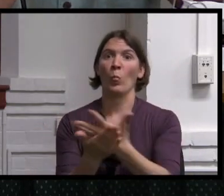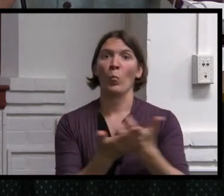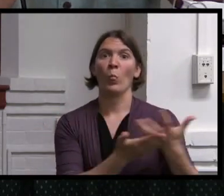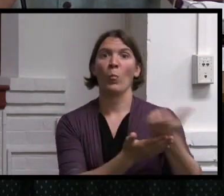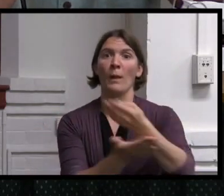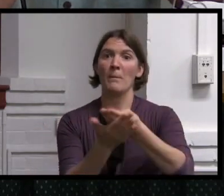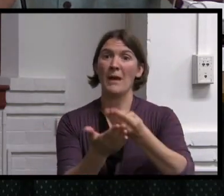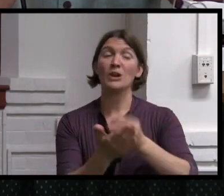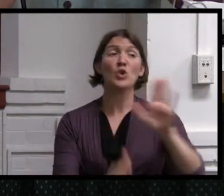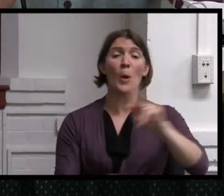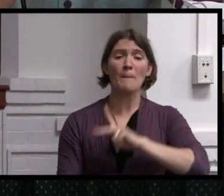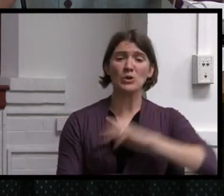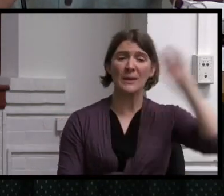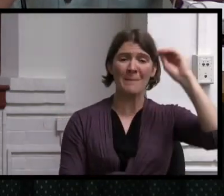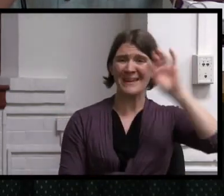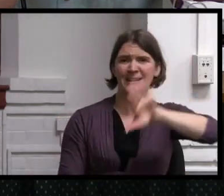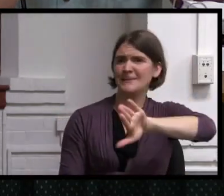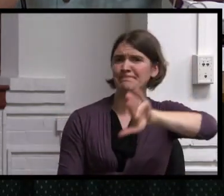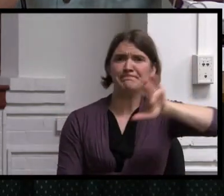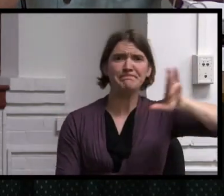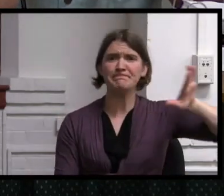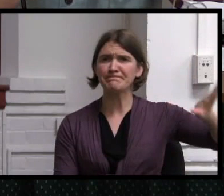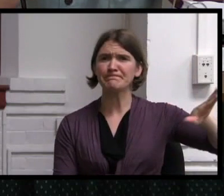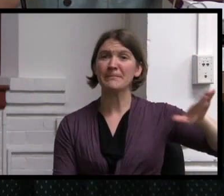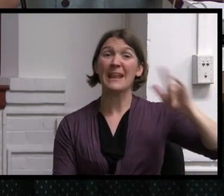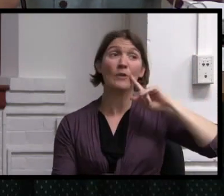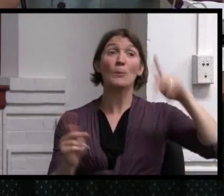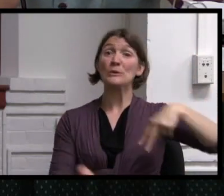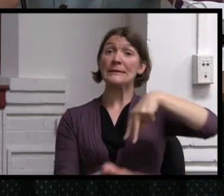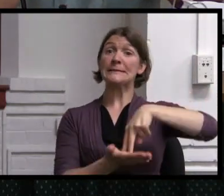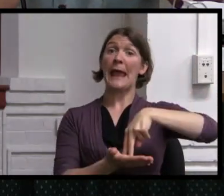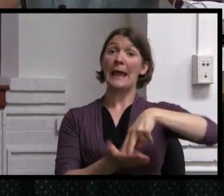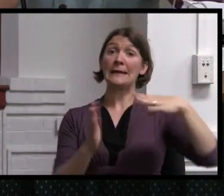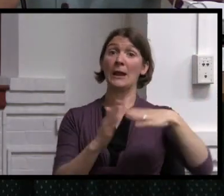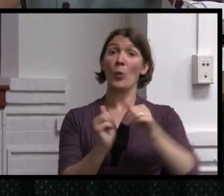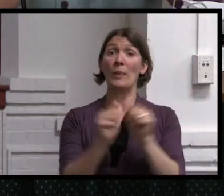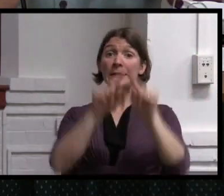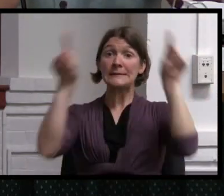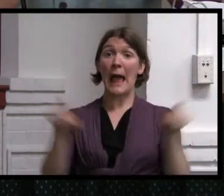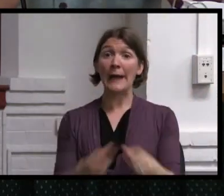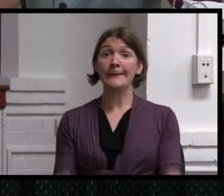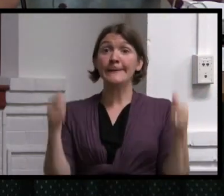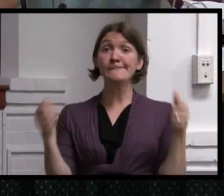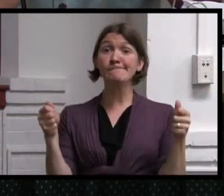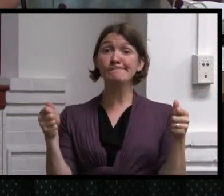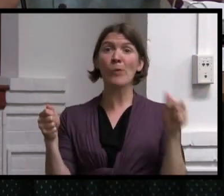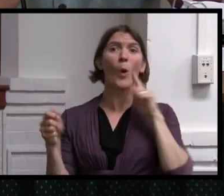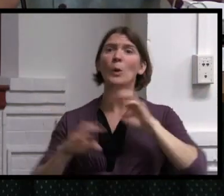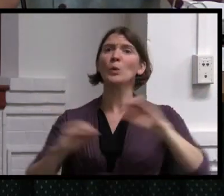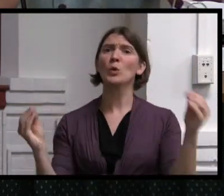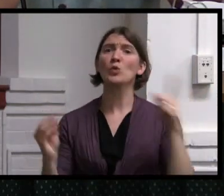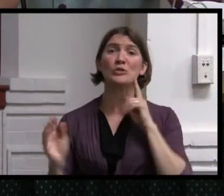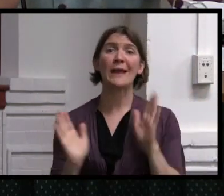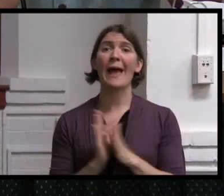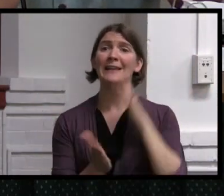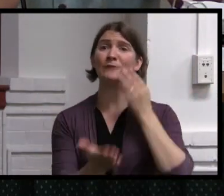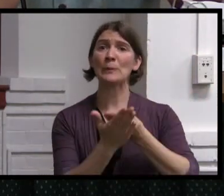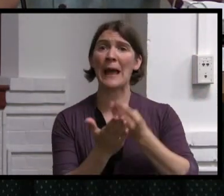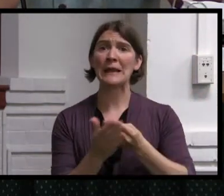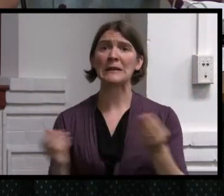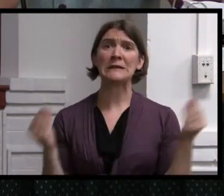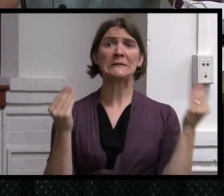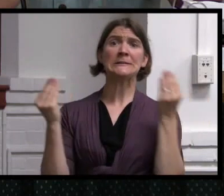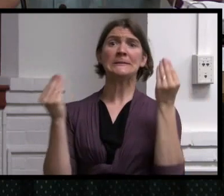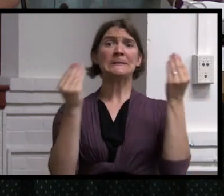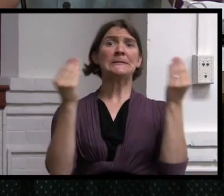of your personal opinion on the topic of someone standing downtown with or without a sign asking for money, it's enough